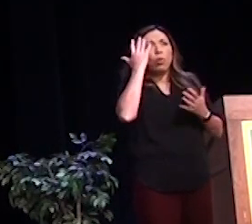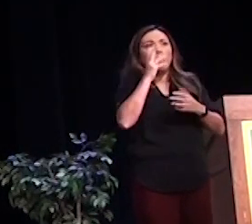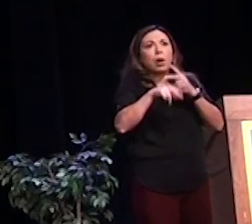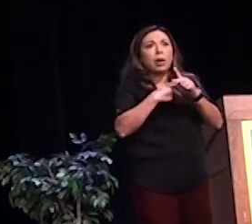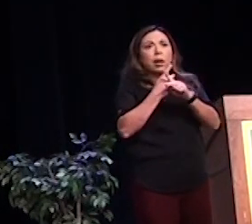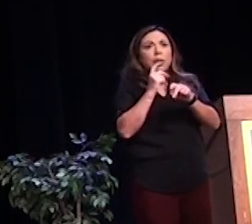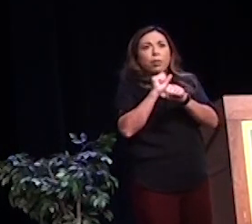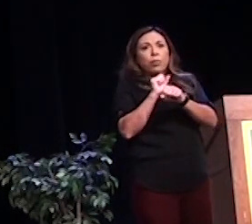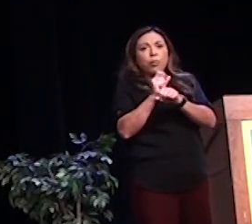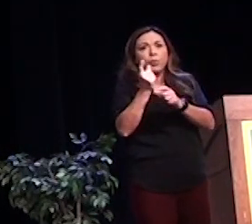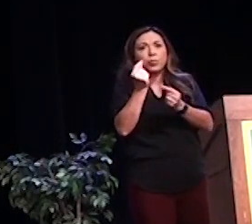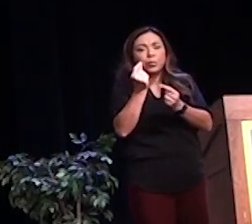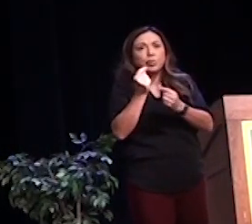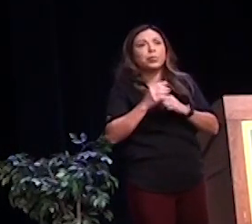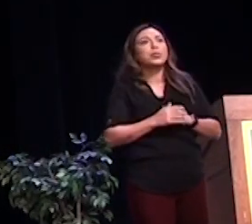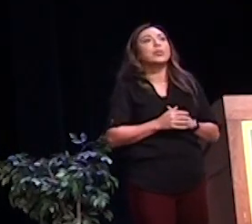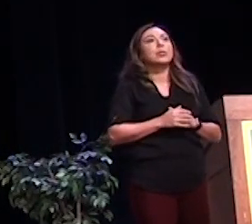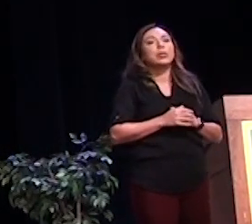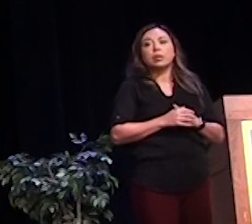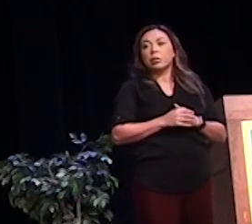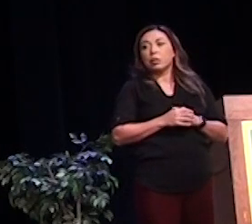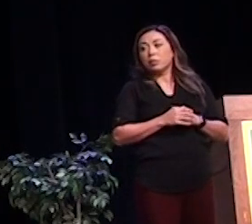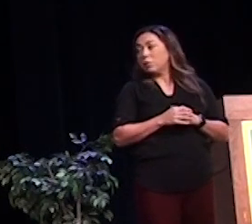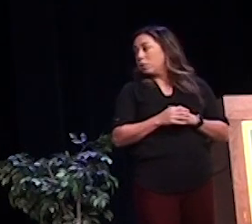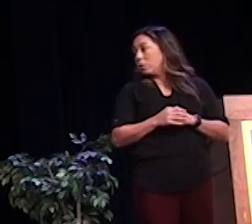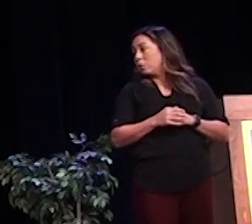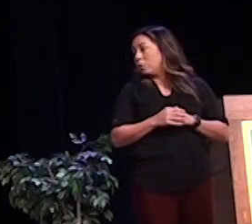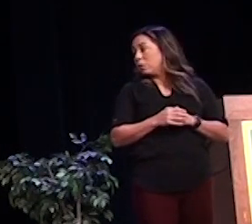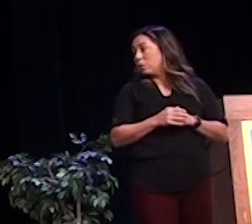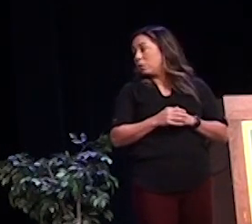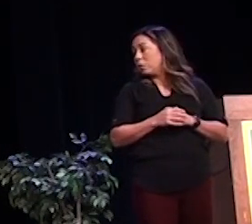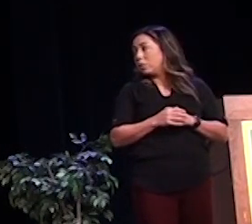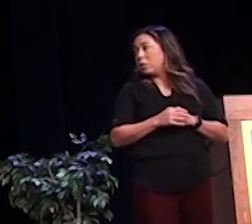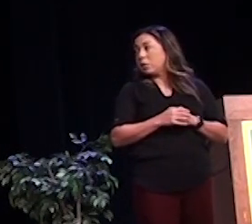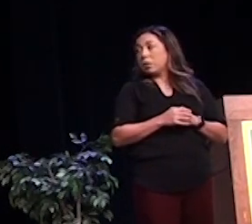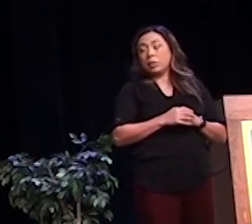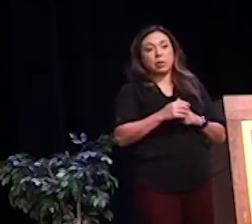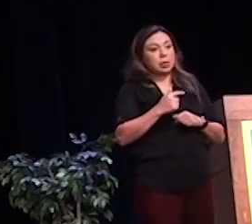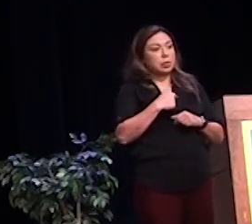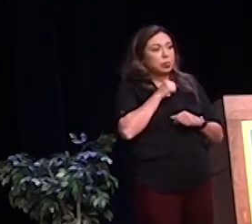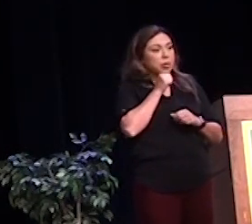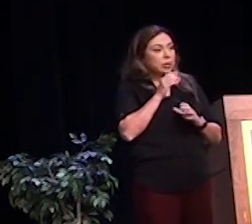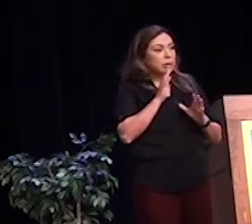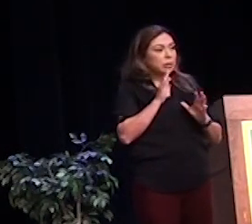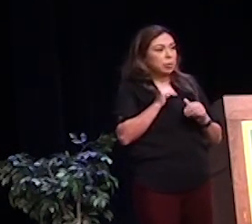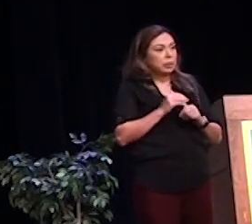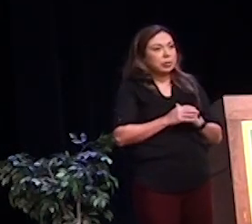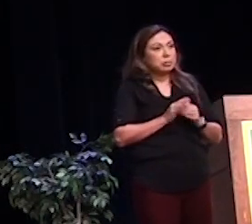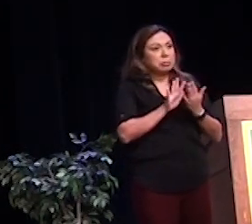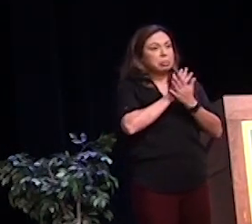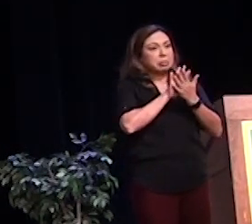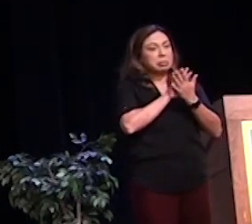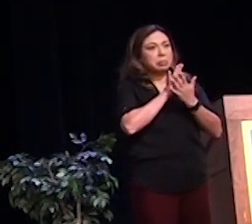work that we're doing. So I wasn't expecting some of that today. So apologize.